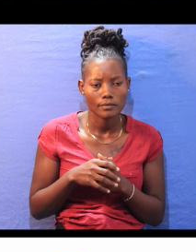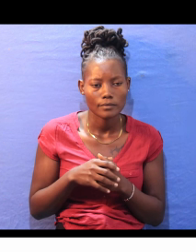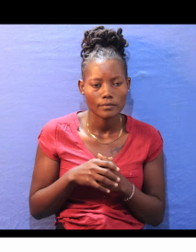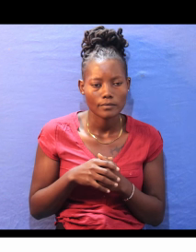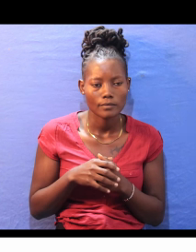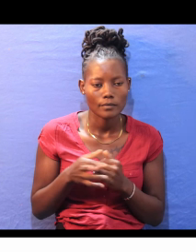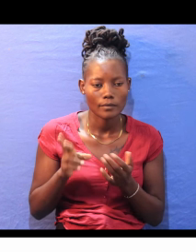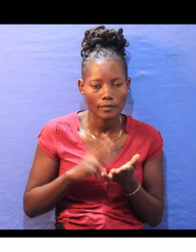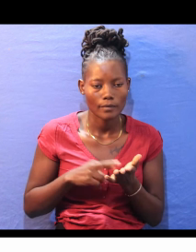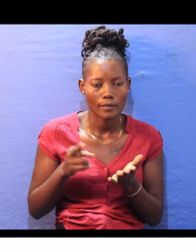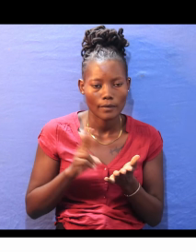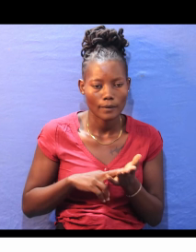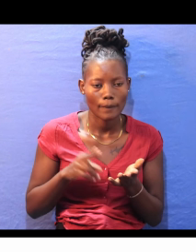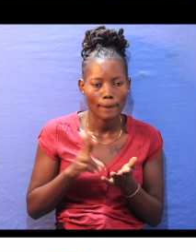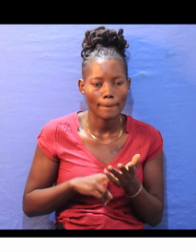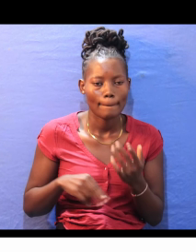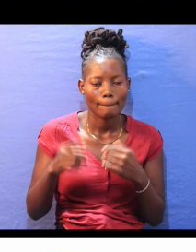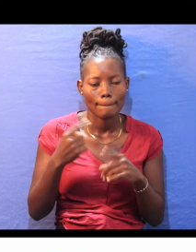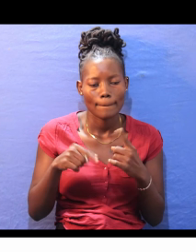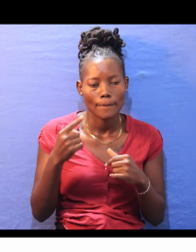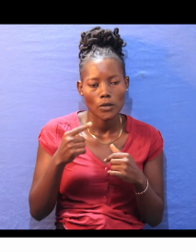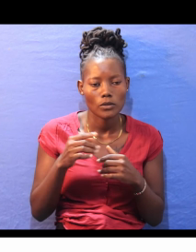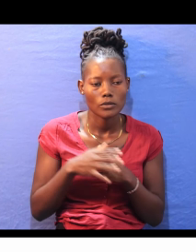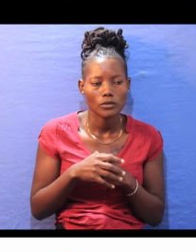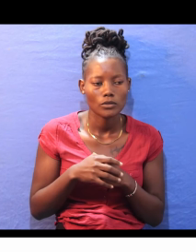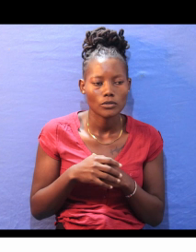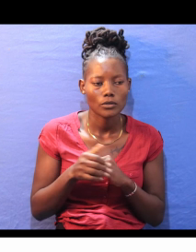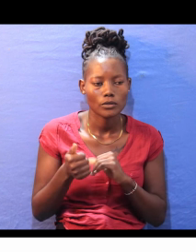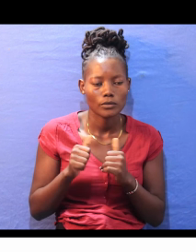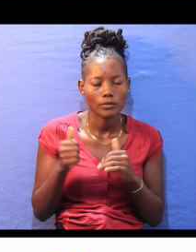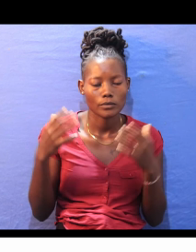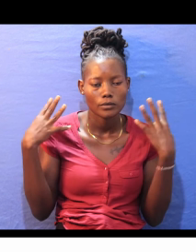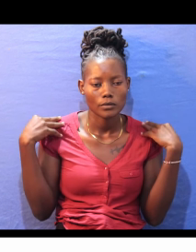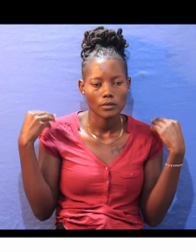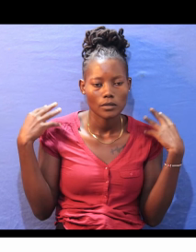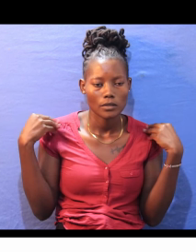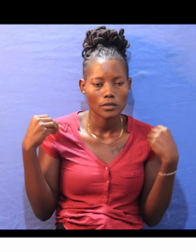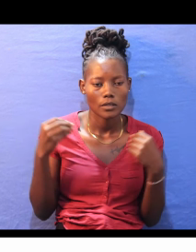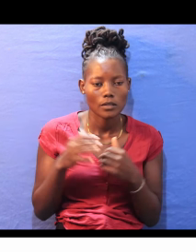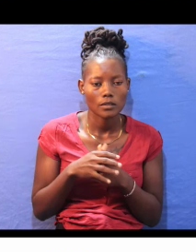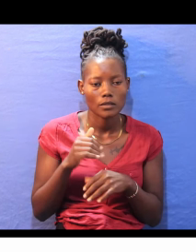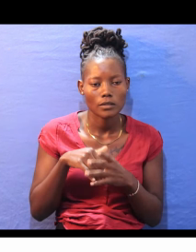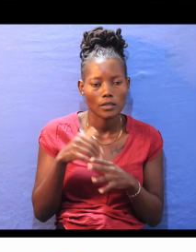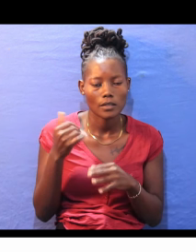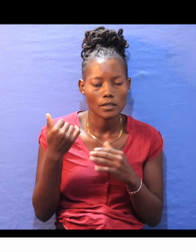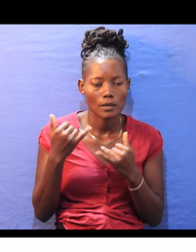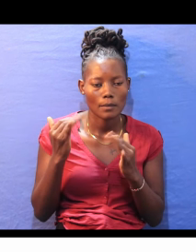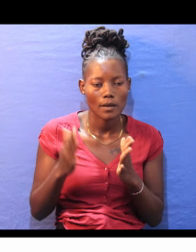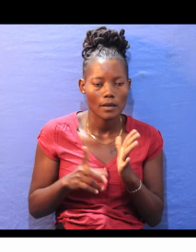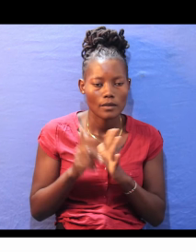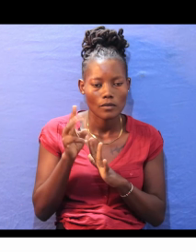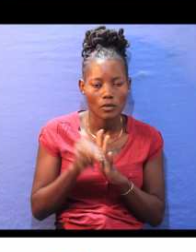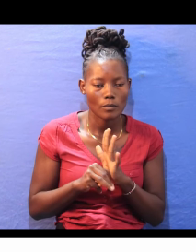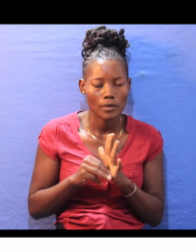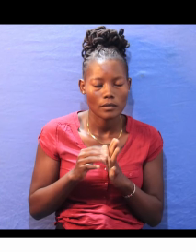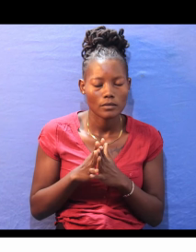overemphasize competition and special sports prep exercises too early in athlete development. It